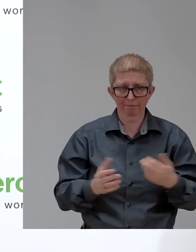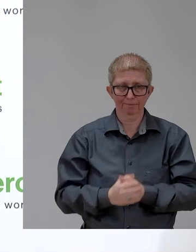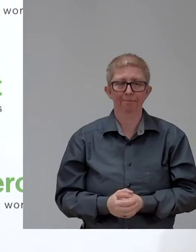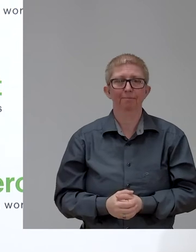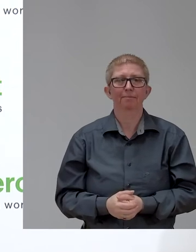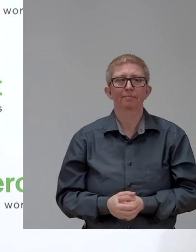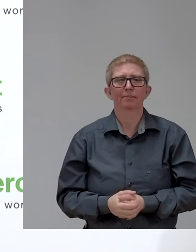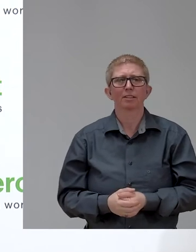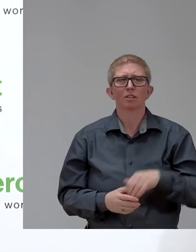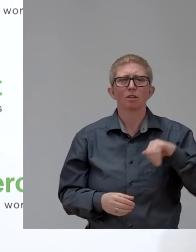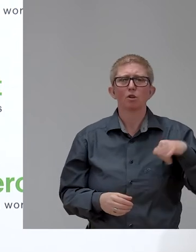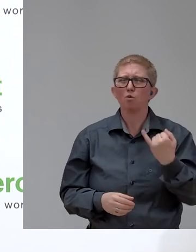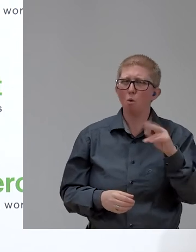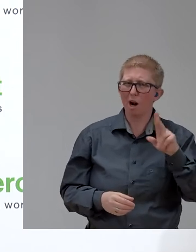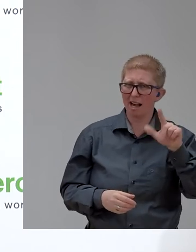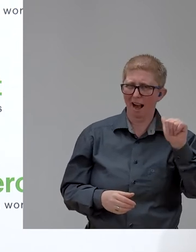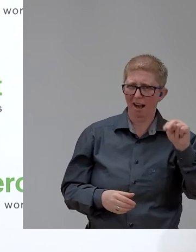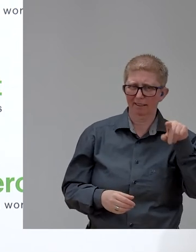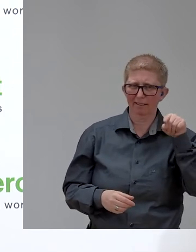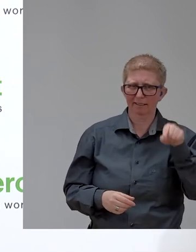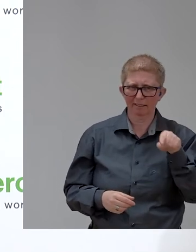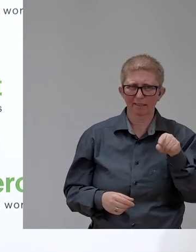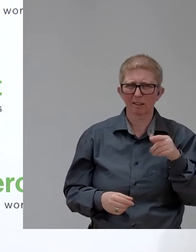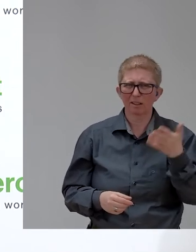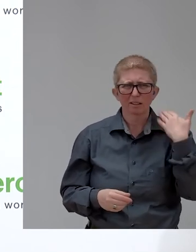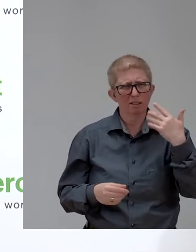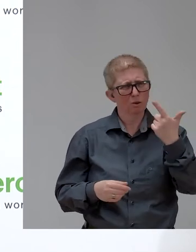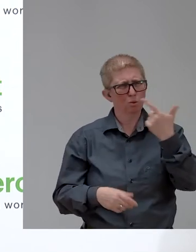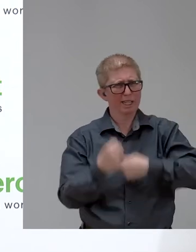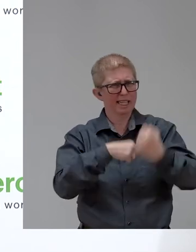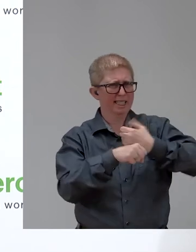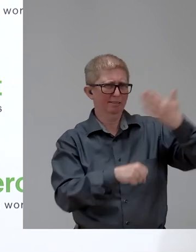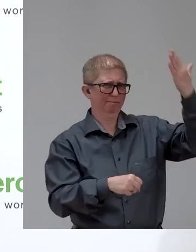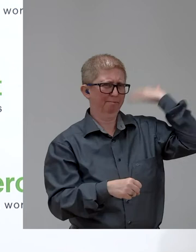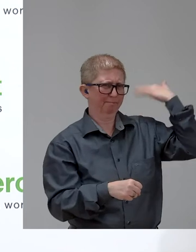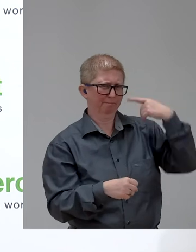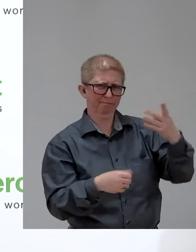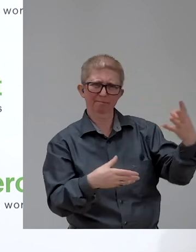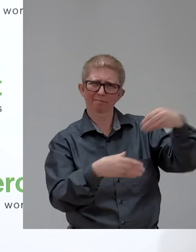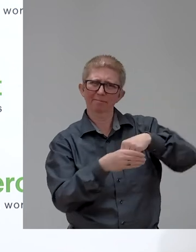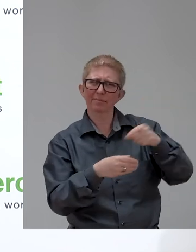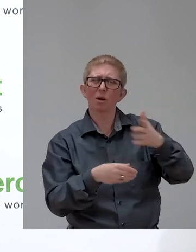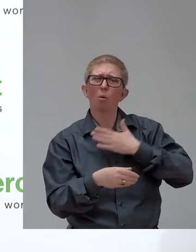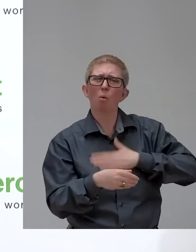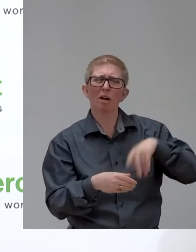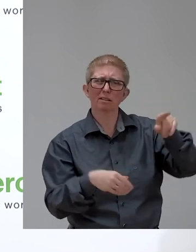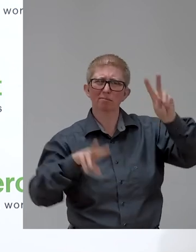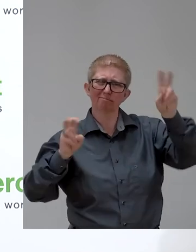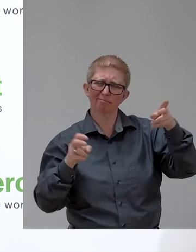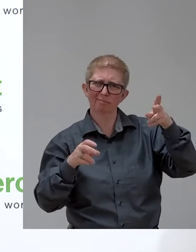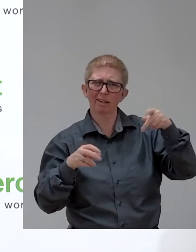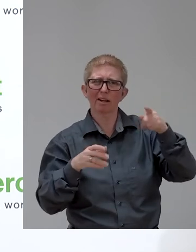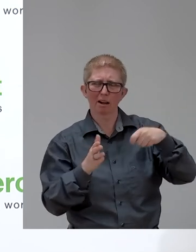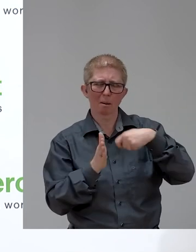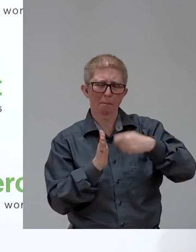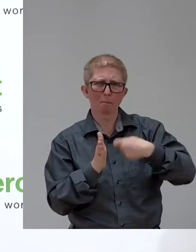been, indeed, since now probably at least 2 years, working on replicating your Enable Vani solution. You